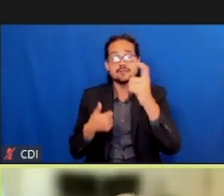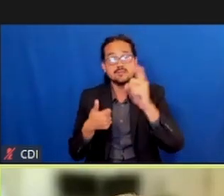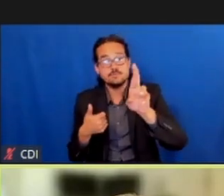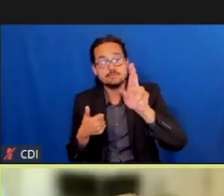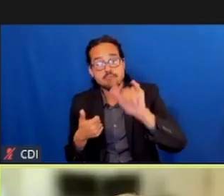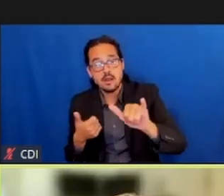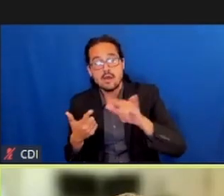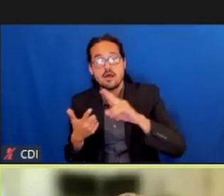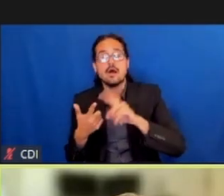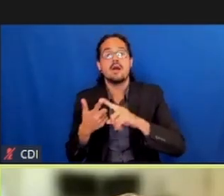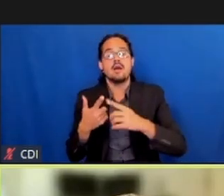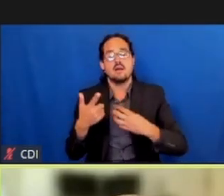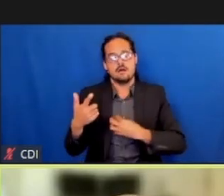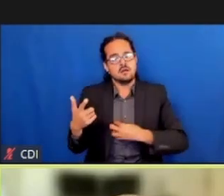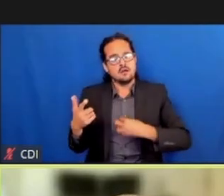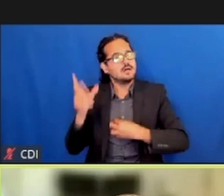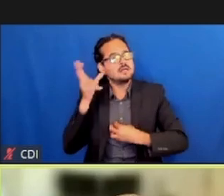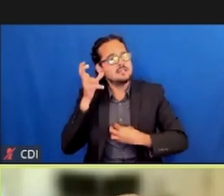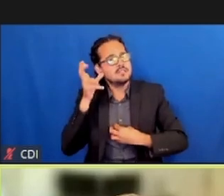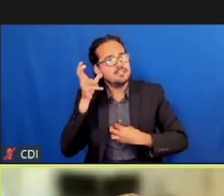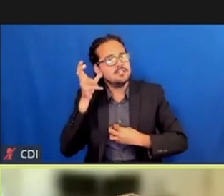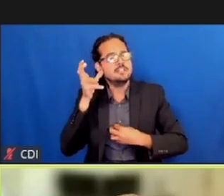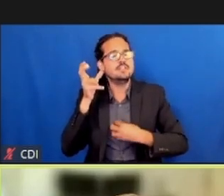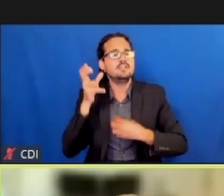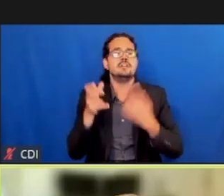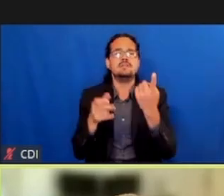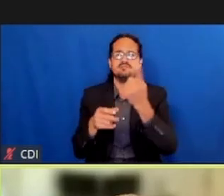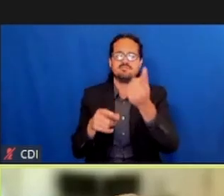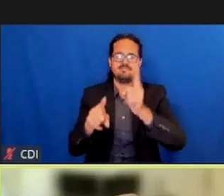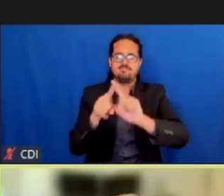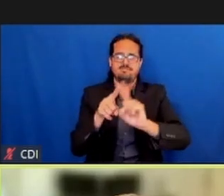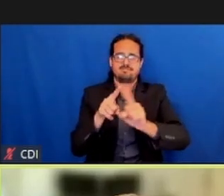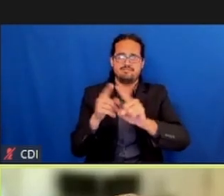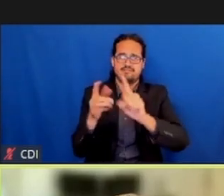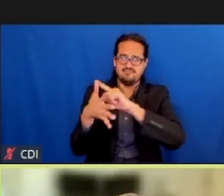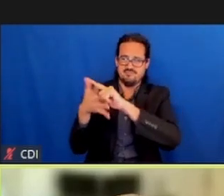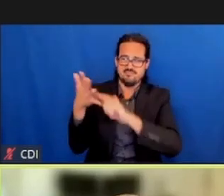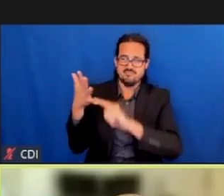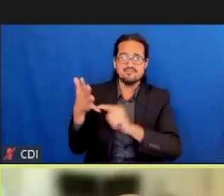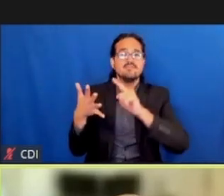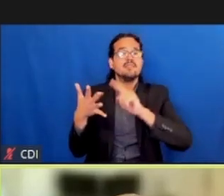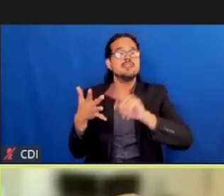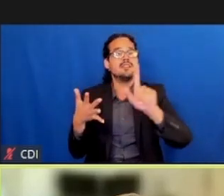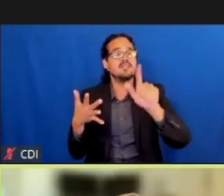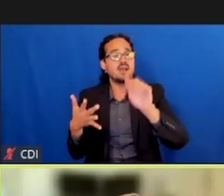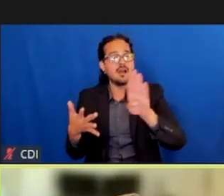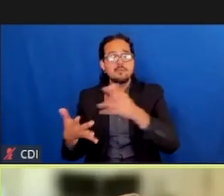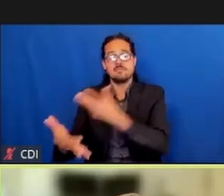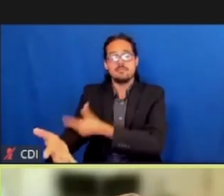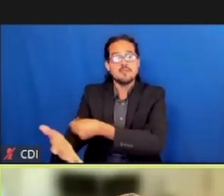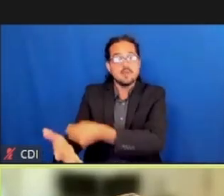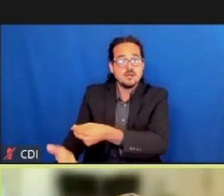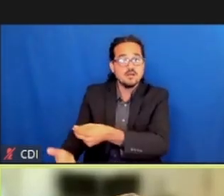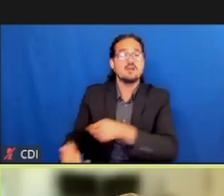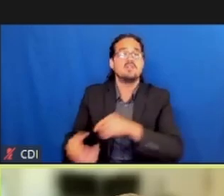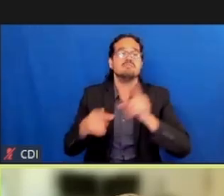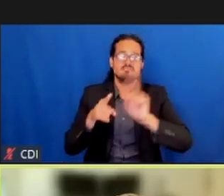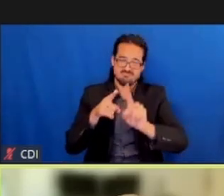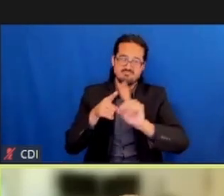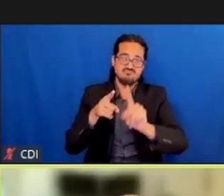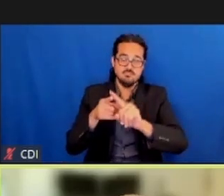You might need a procedure. Those are safe. In fact, these environments have been some of the safest throughout the pandemic